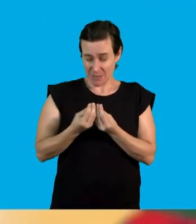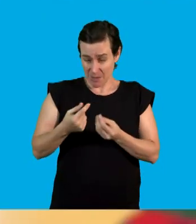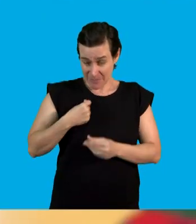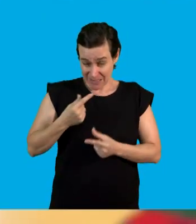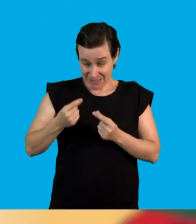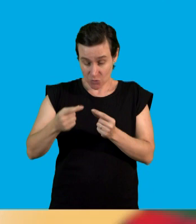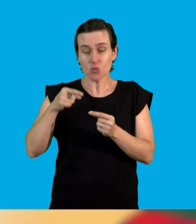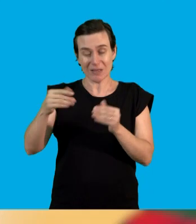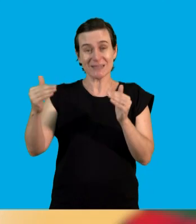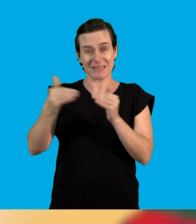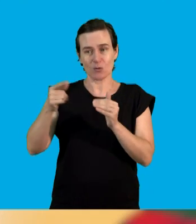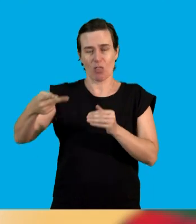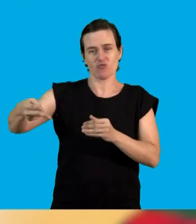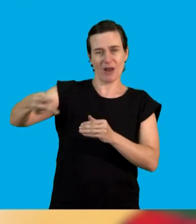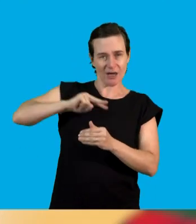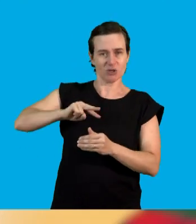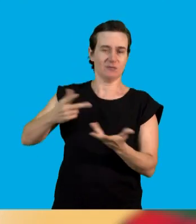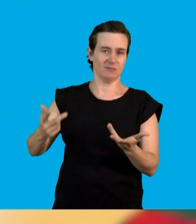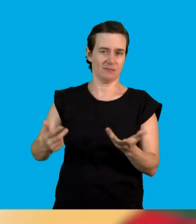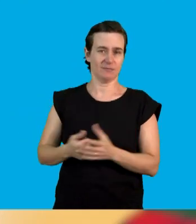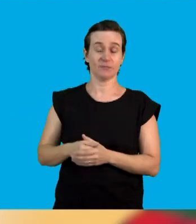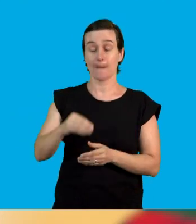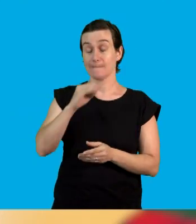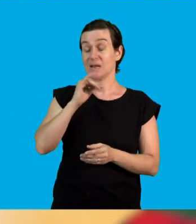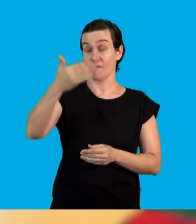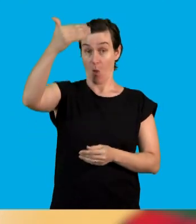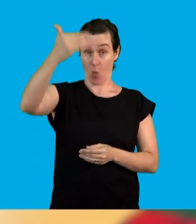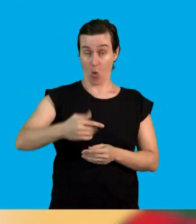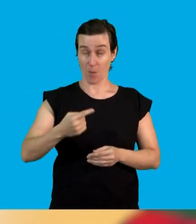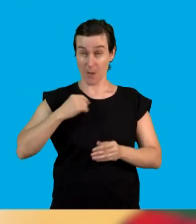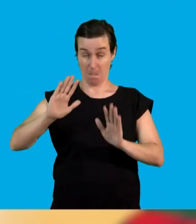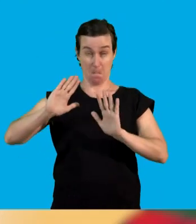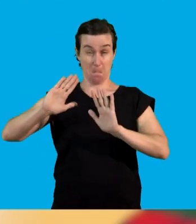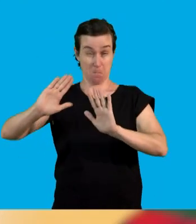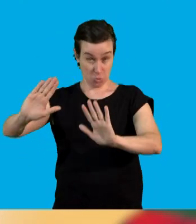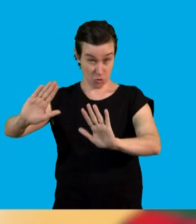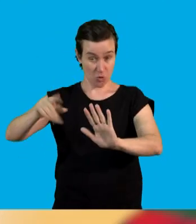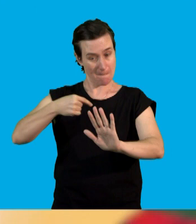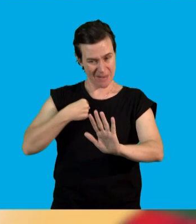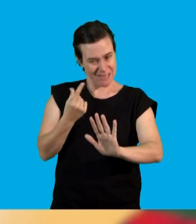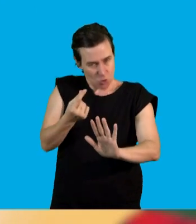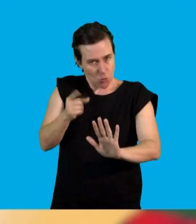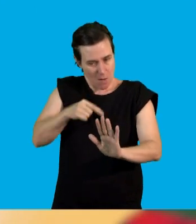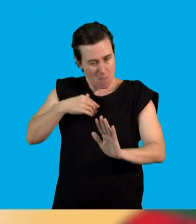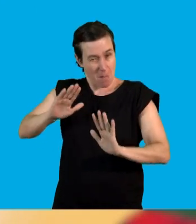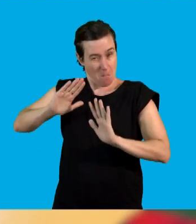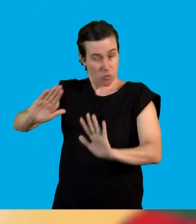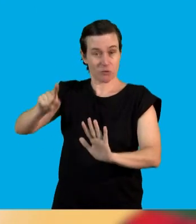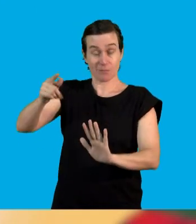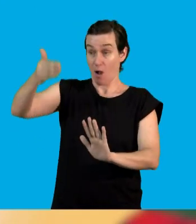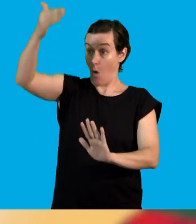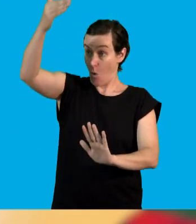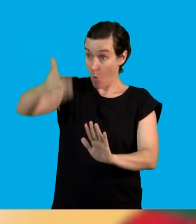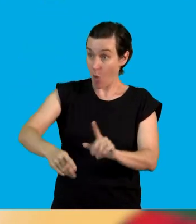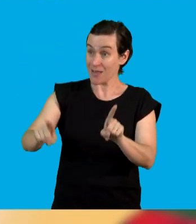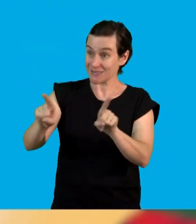equal but opposite reaction. That is, if you are applying a force onto the wall, that's you putting in action. Now the wall will exert